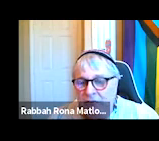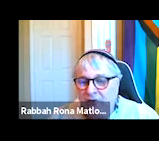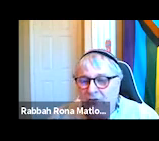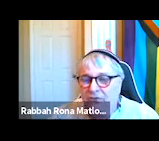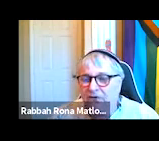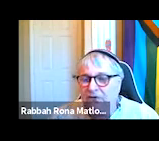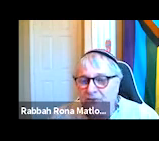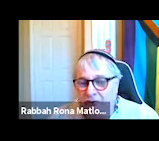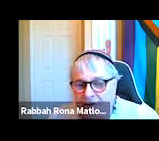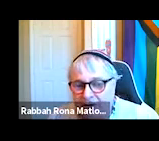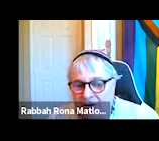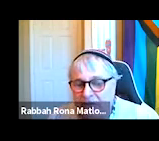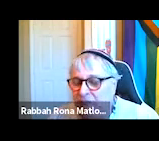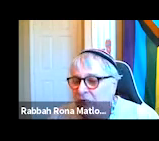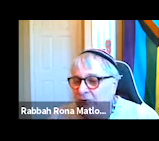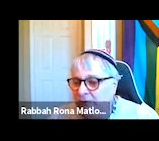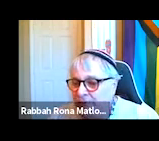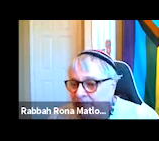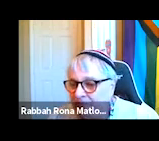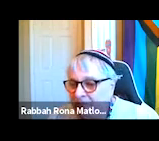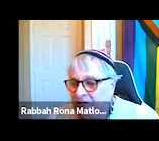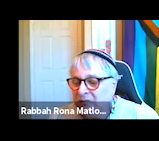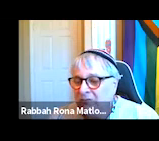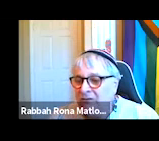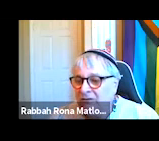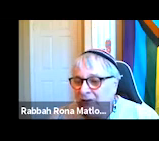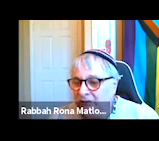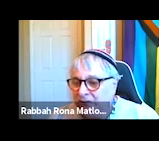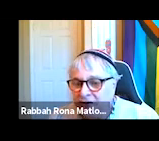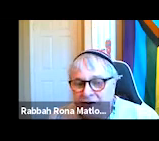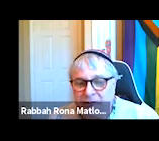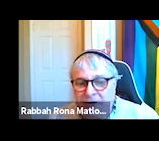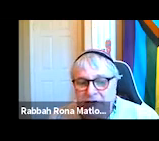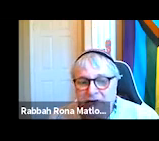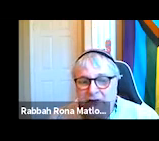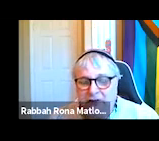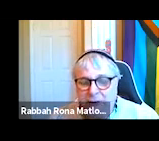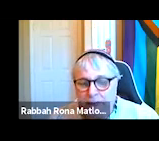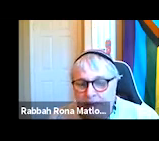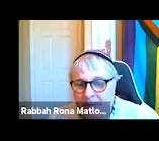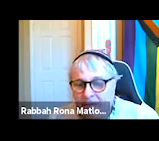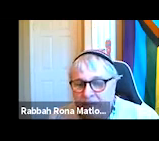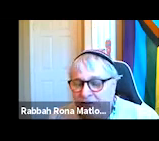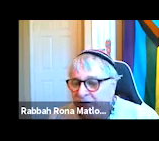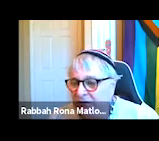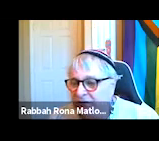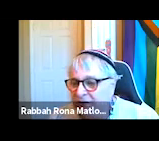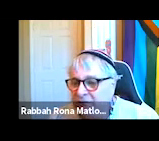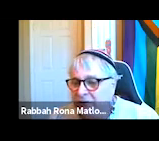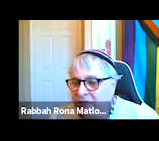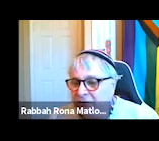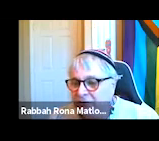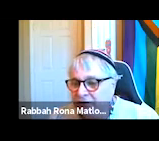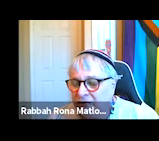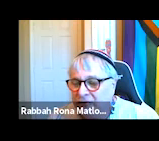Vayiboker, it was evening and it was morning. That's talking about a day, but it just says